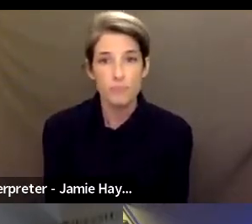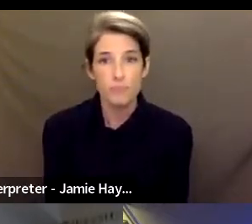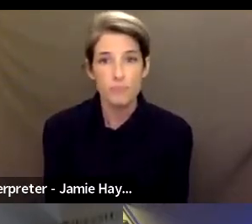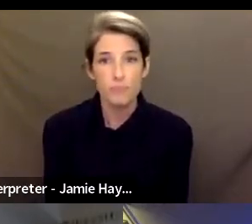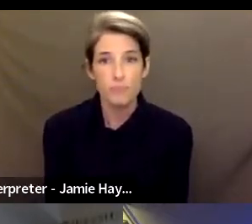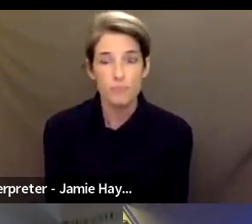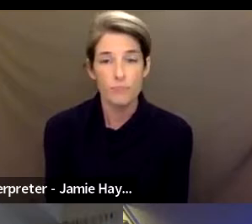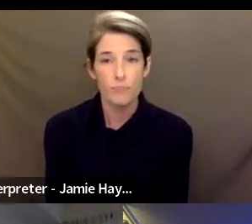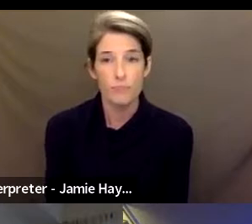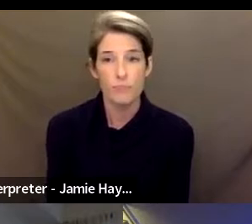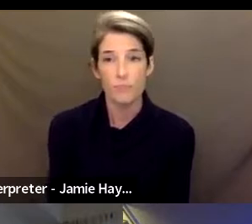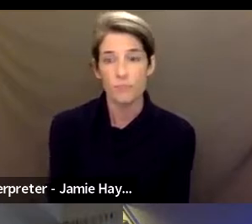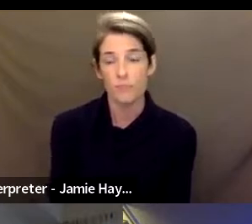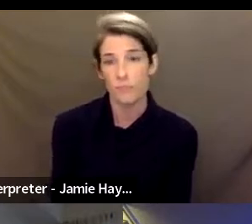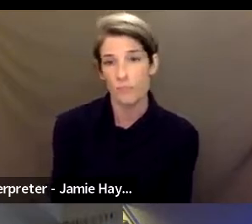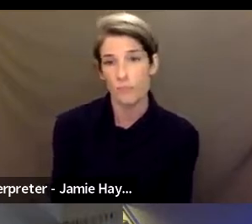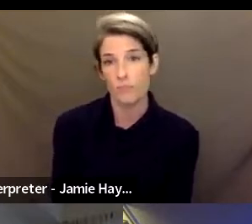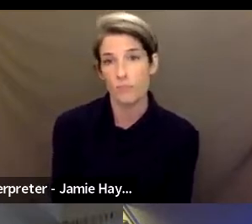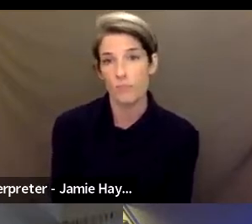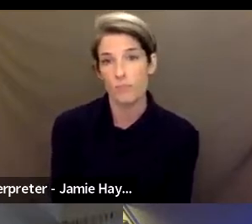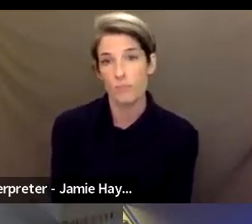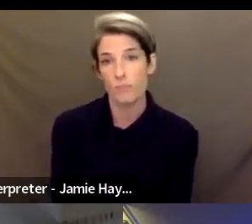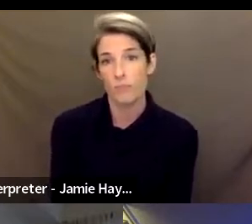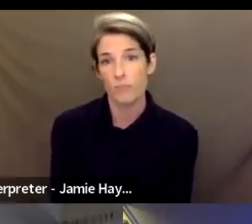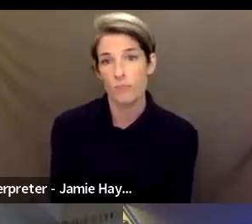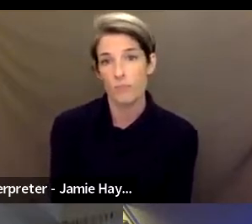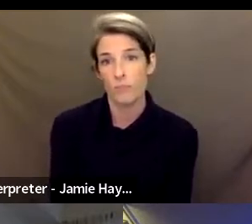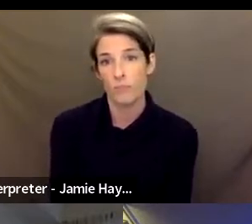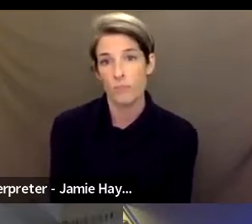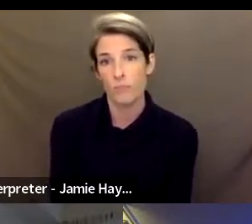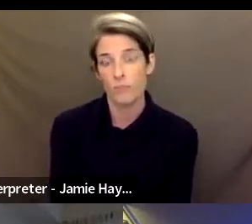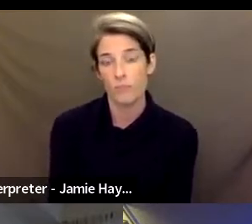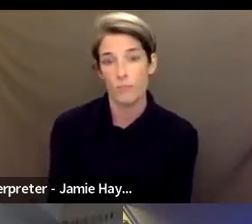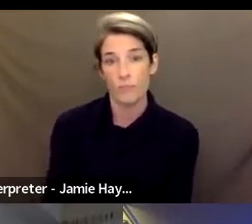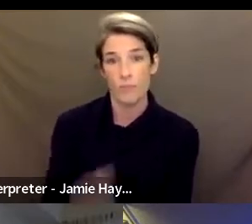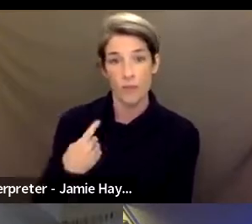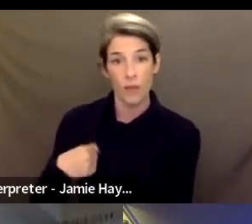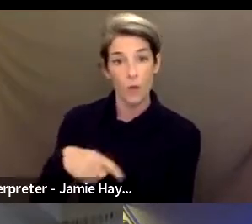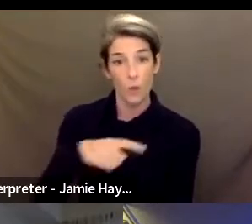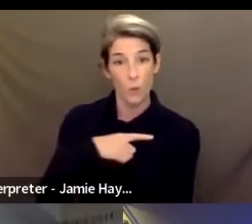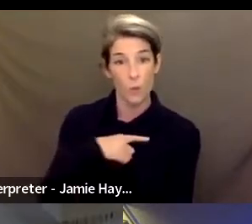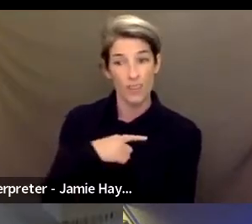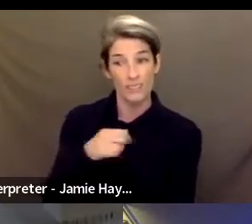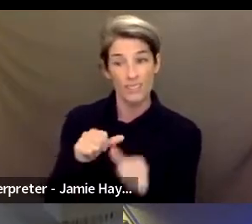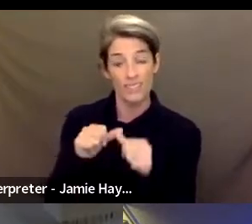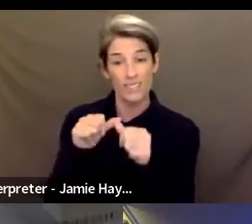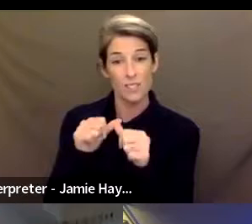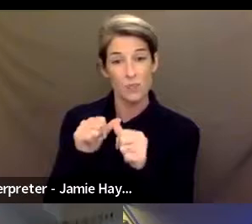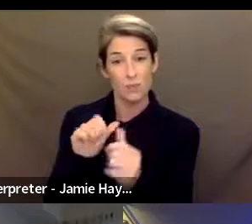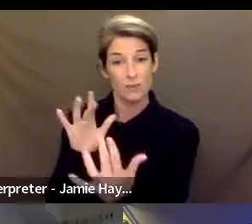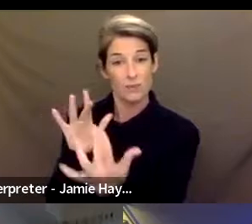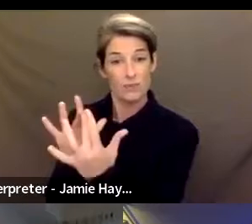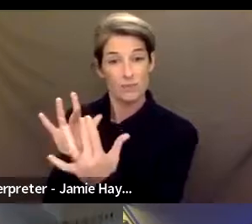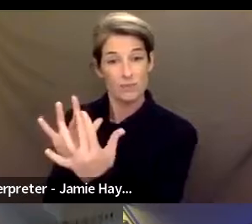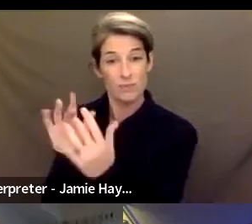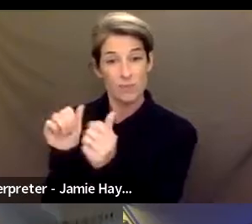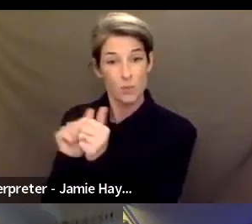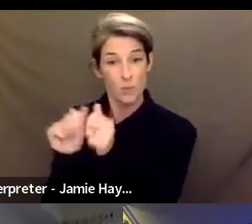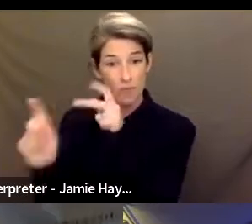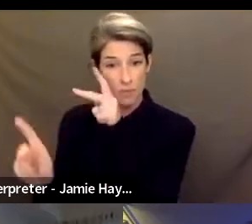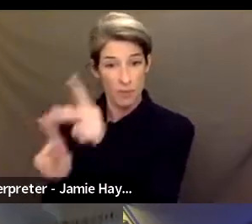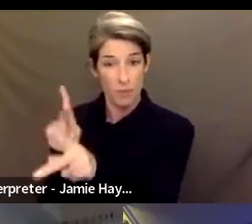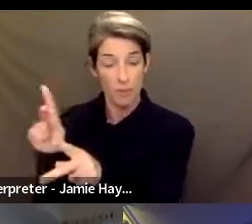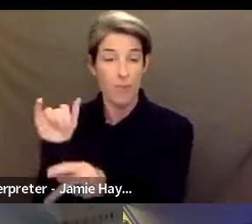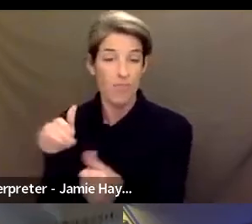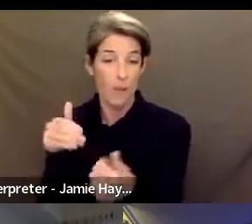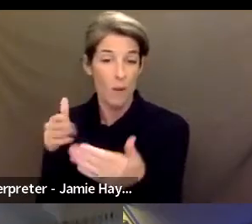That's one of the ways where we stay in touch with people, and also, like, for example,